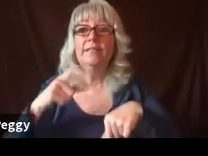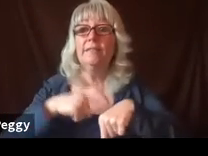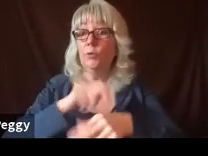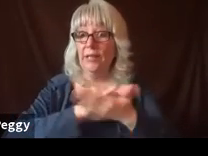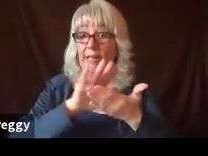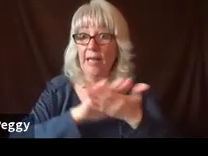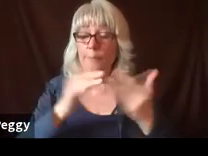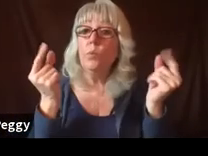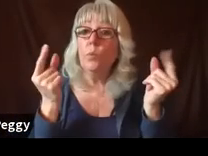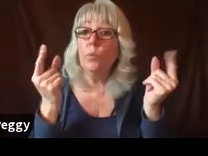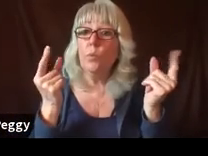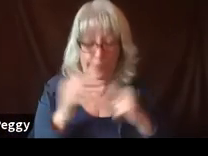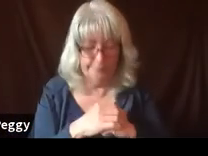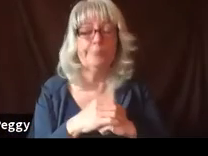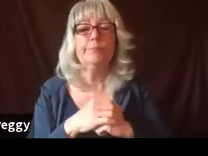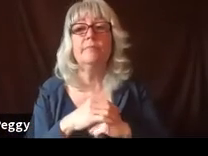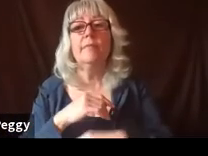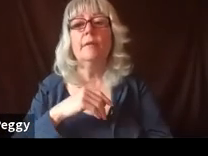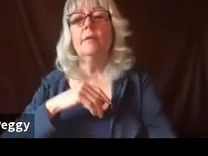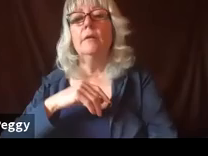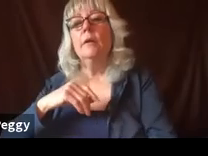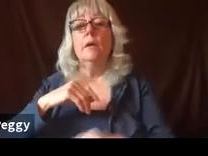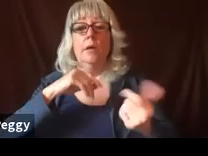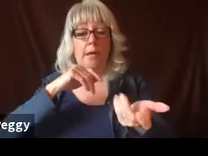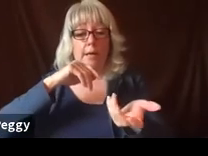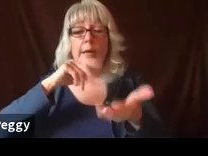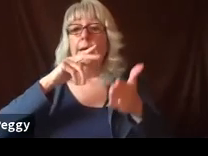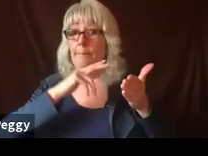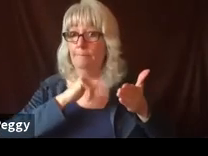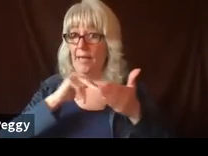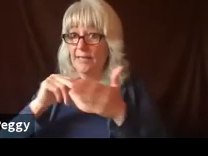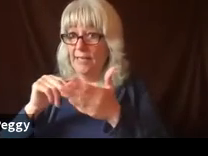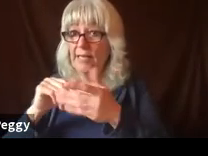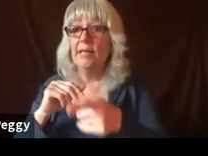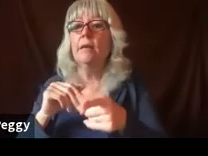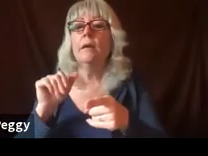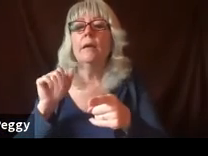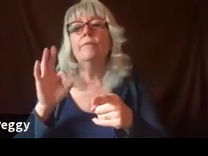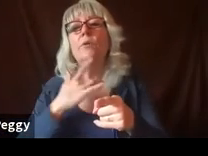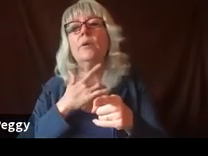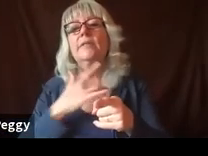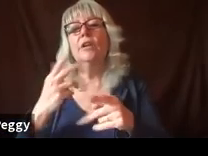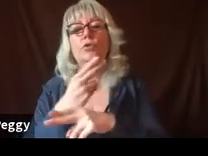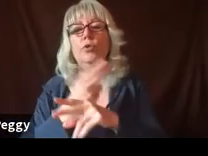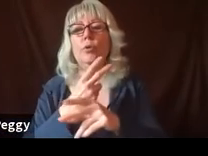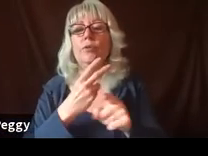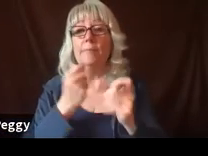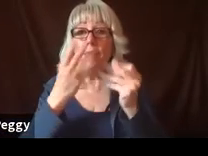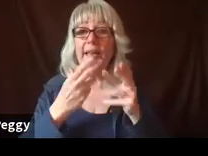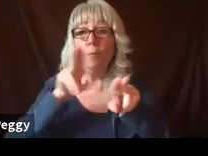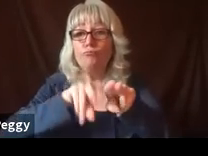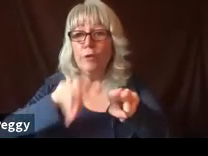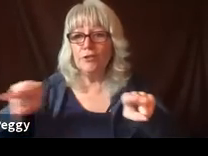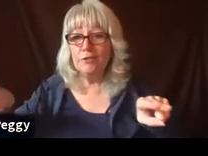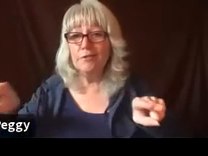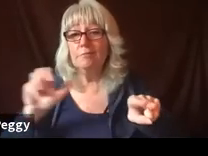clean up. So as you're painting, if you're using a lot of paintbrushes and you're using acrylic paint